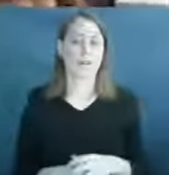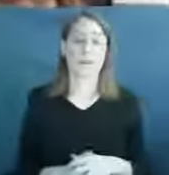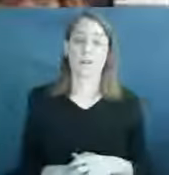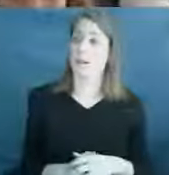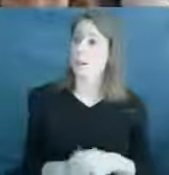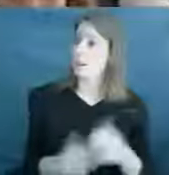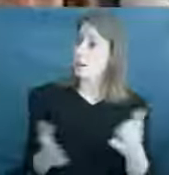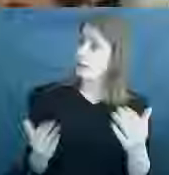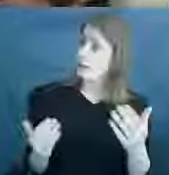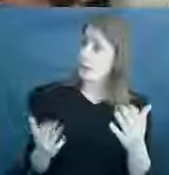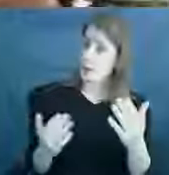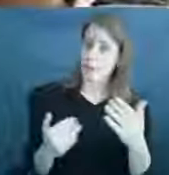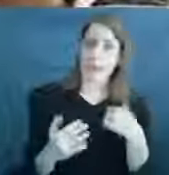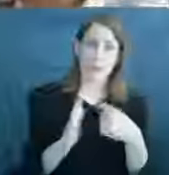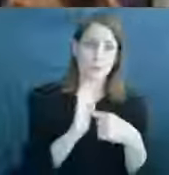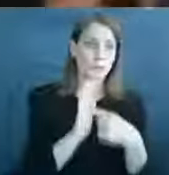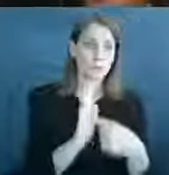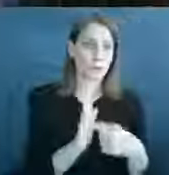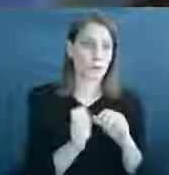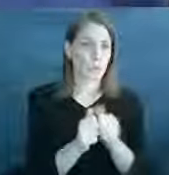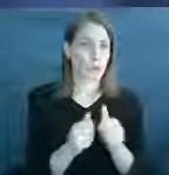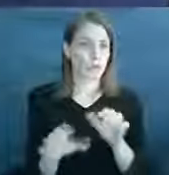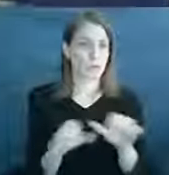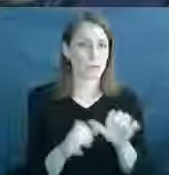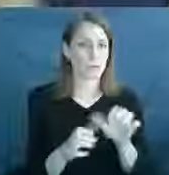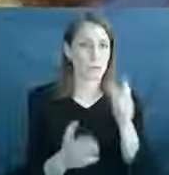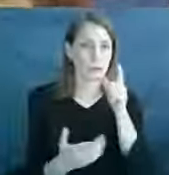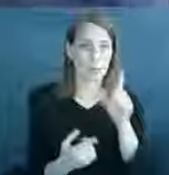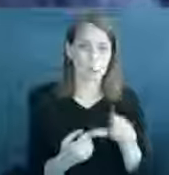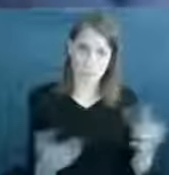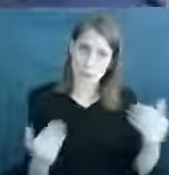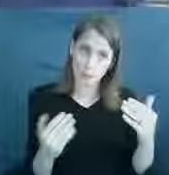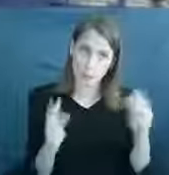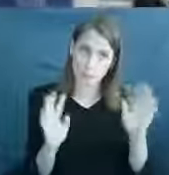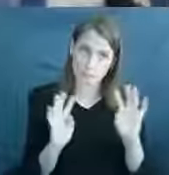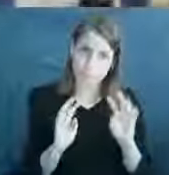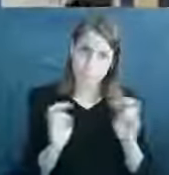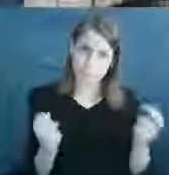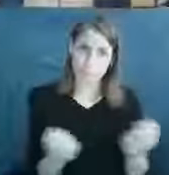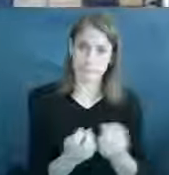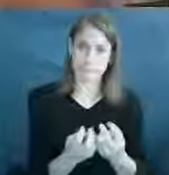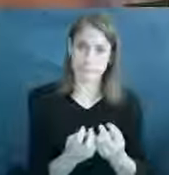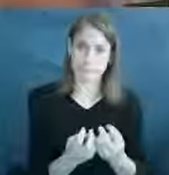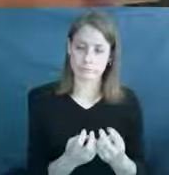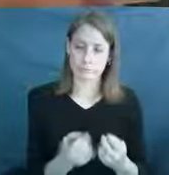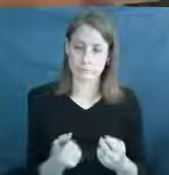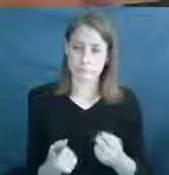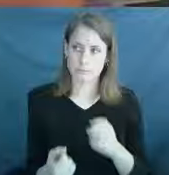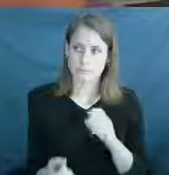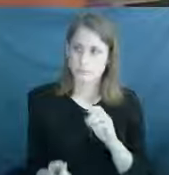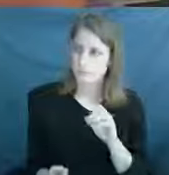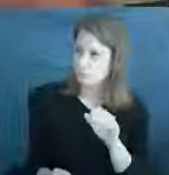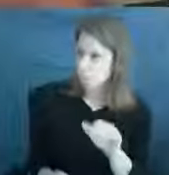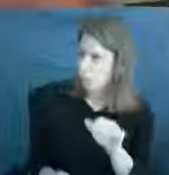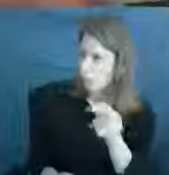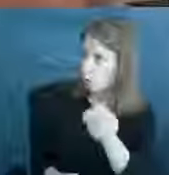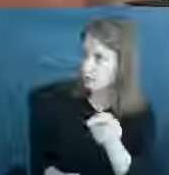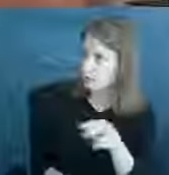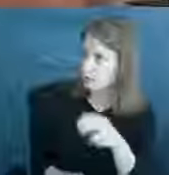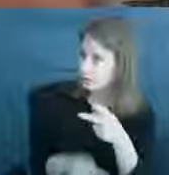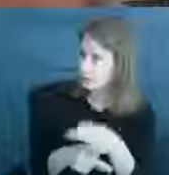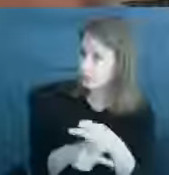remember? I thought you just said that. Okay, I'm getting a lot of... Guys, can we come around the middle? I want to show you how to do these